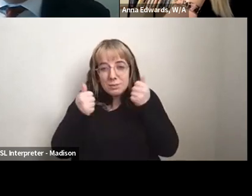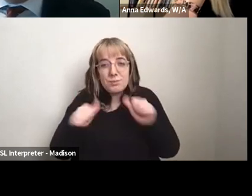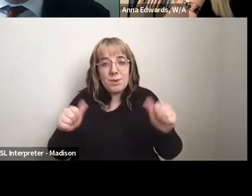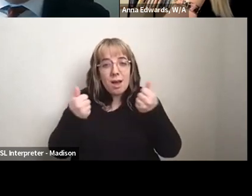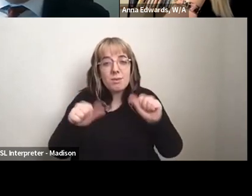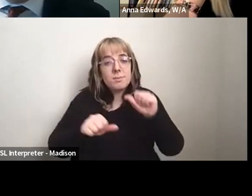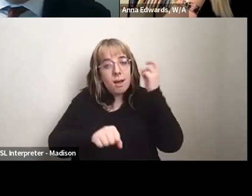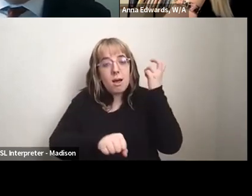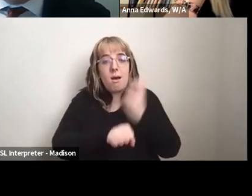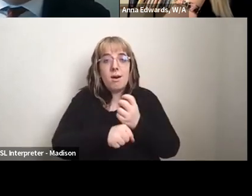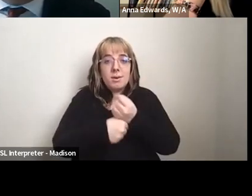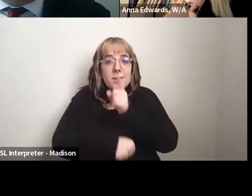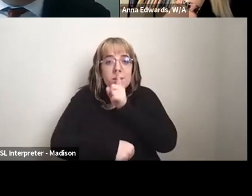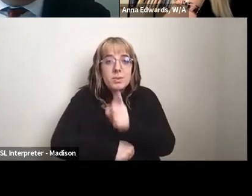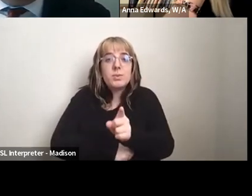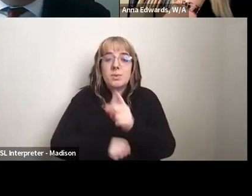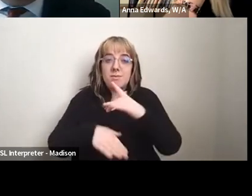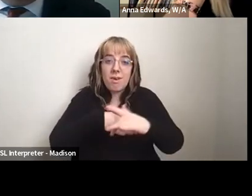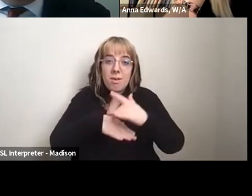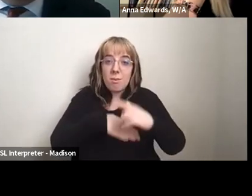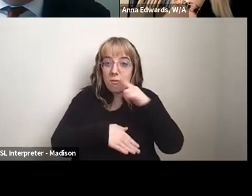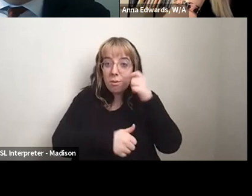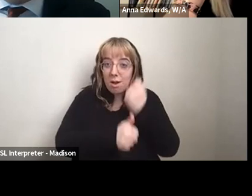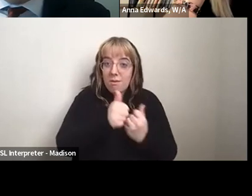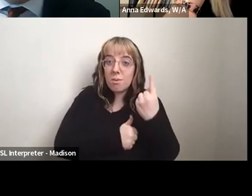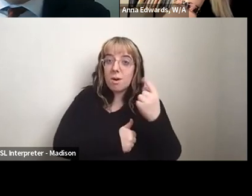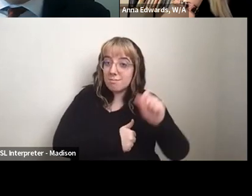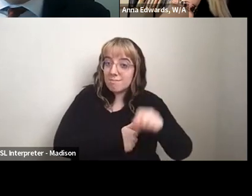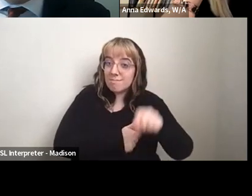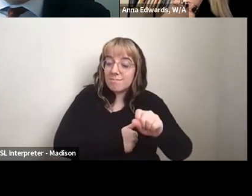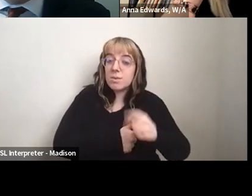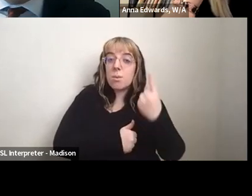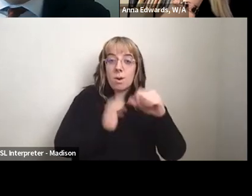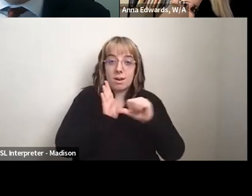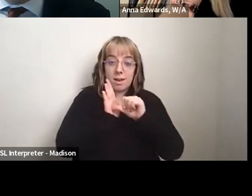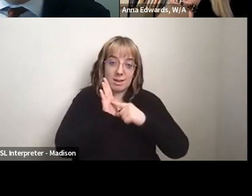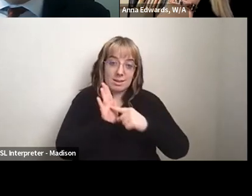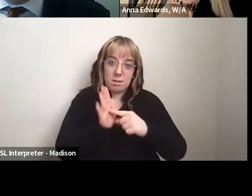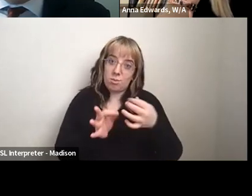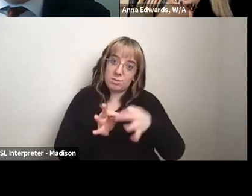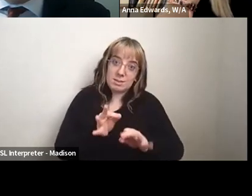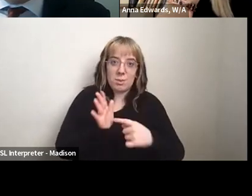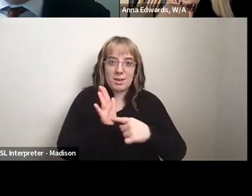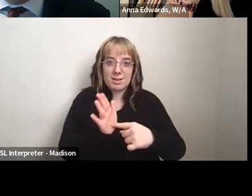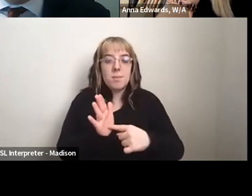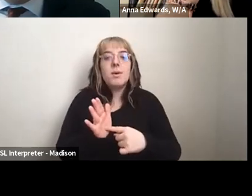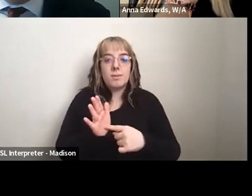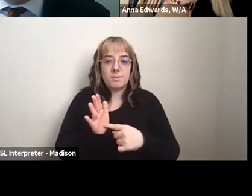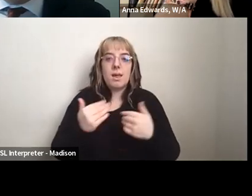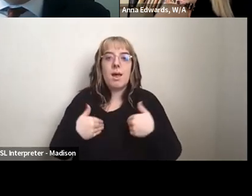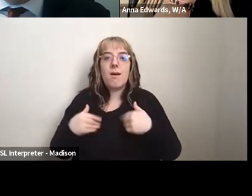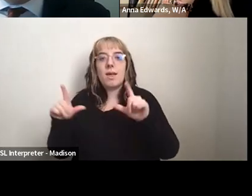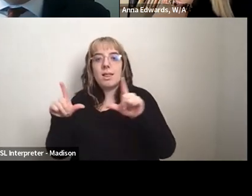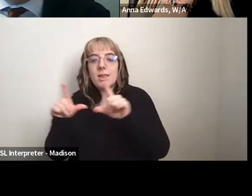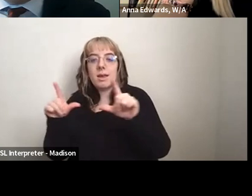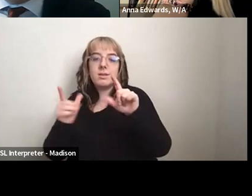that it is available to all, a simple example is that we license read and write